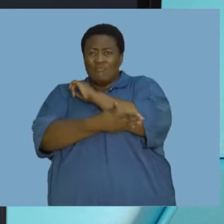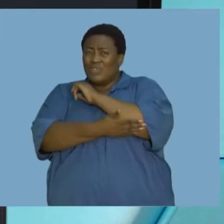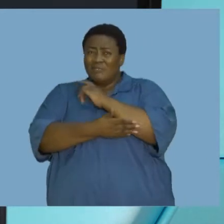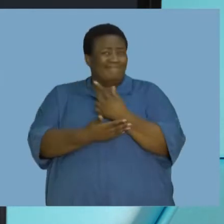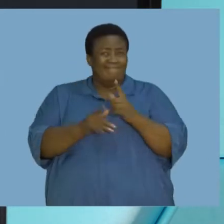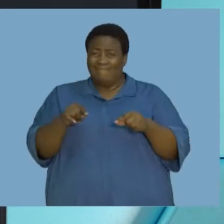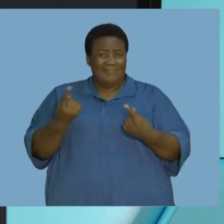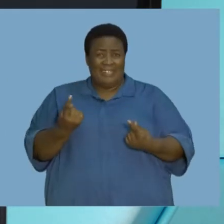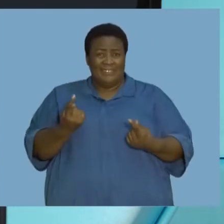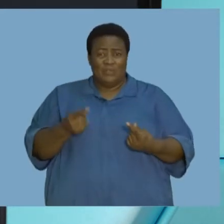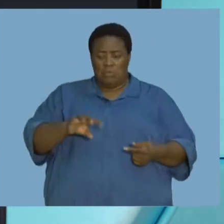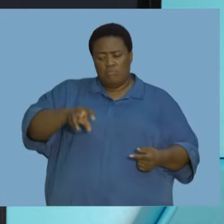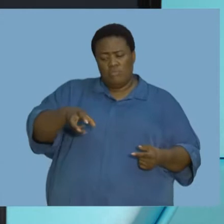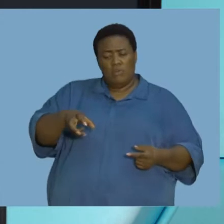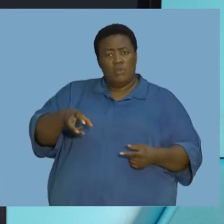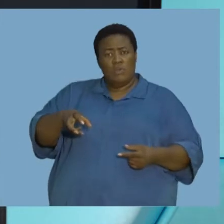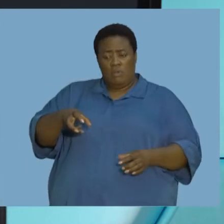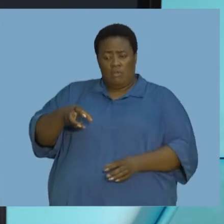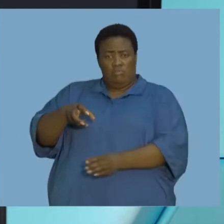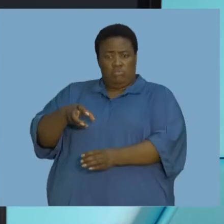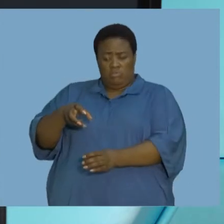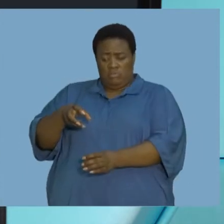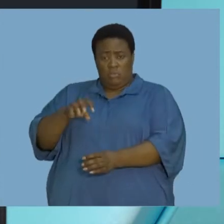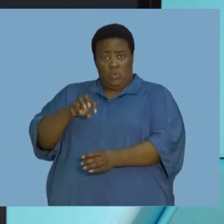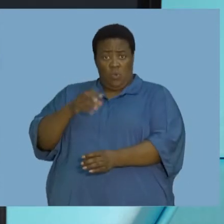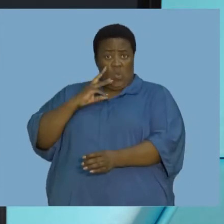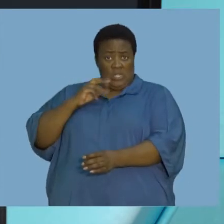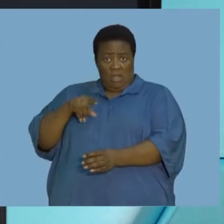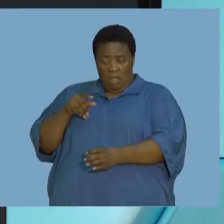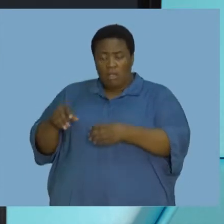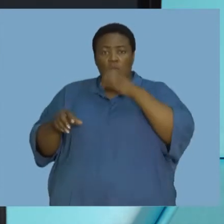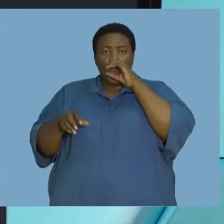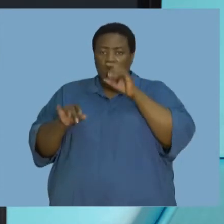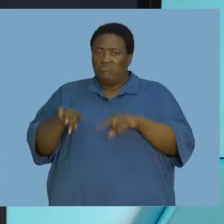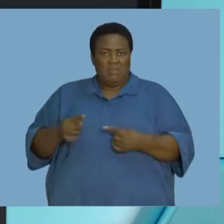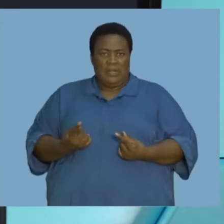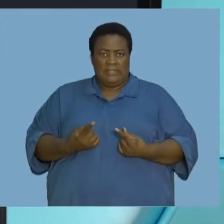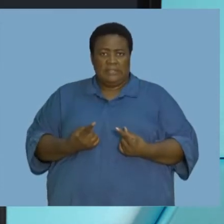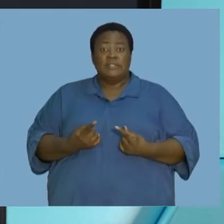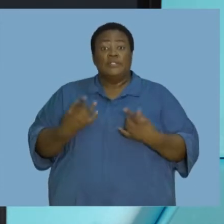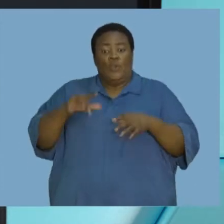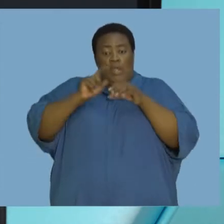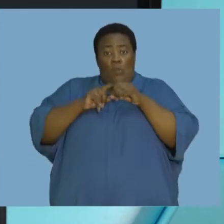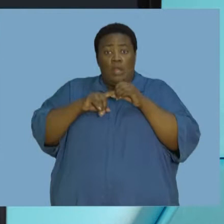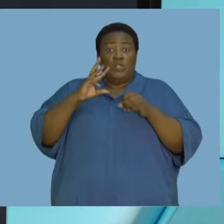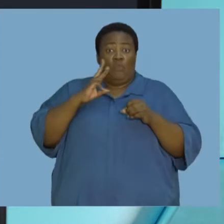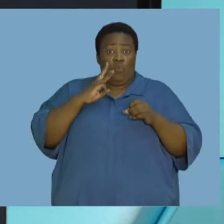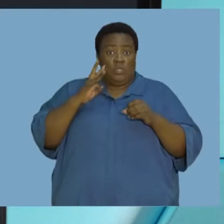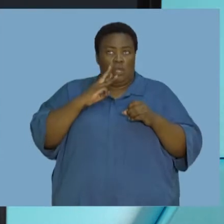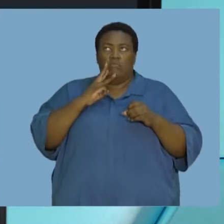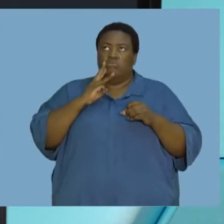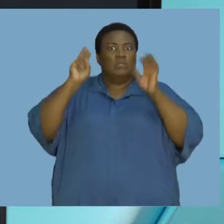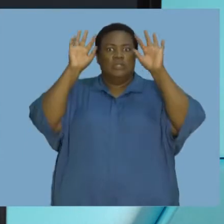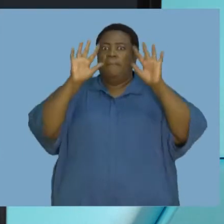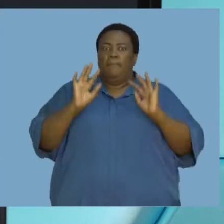are they able to open a tap and drink straight off the tap. So in terms of the quality of water we have, it's amazing